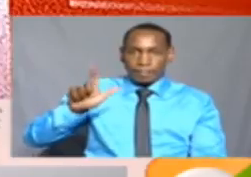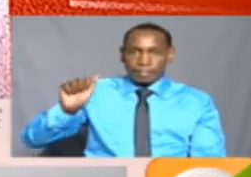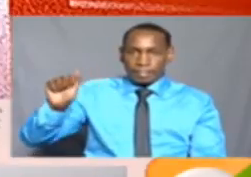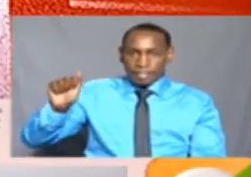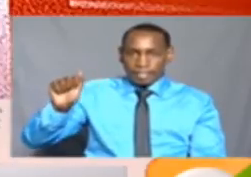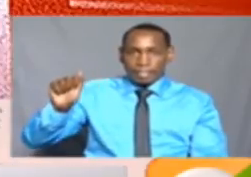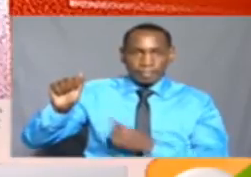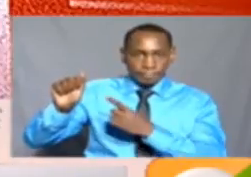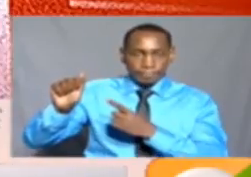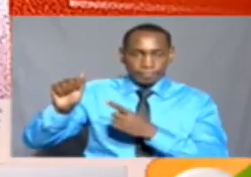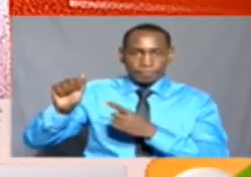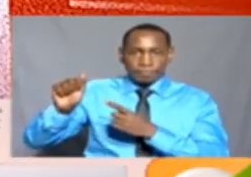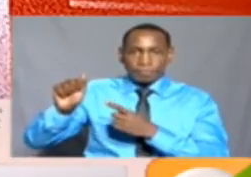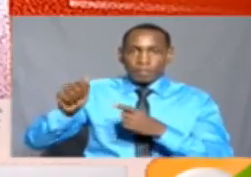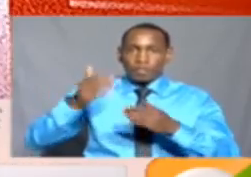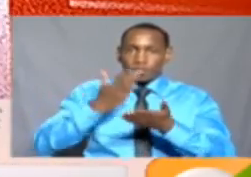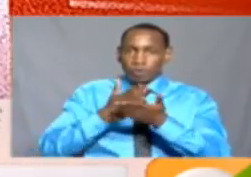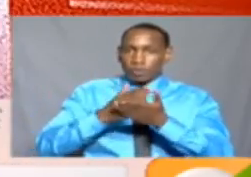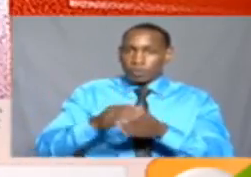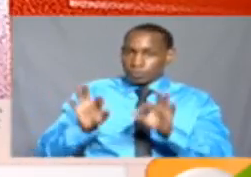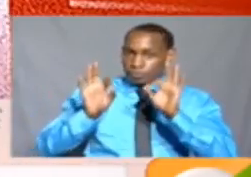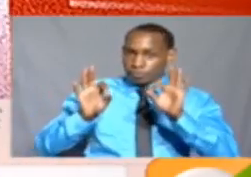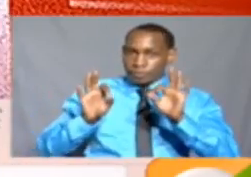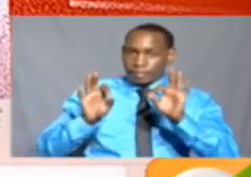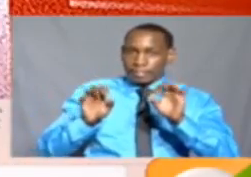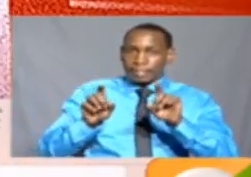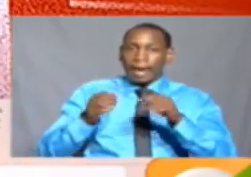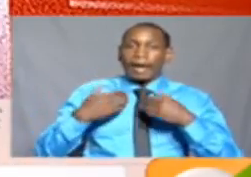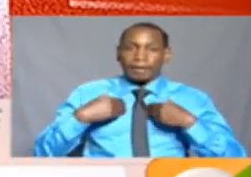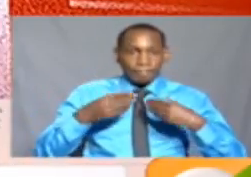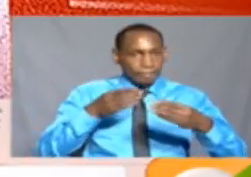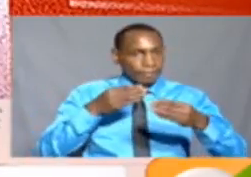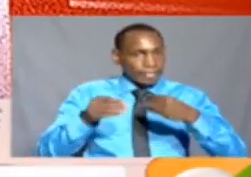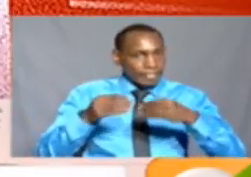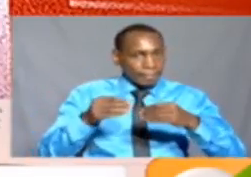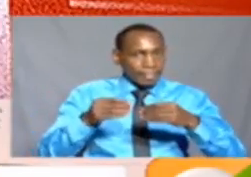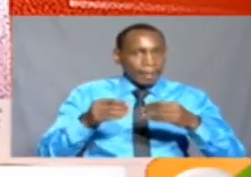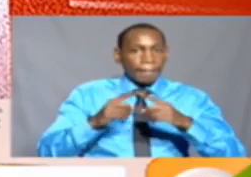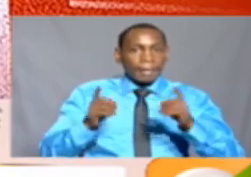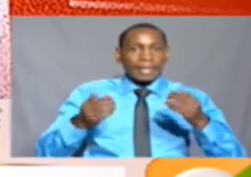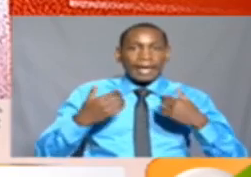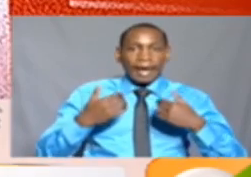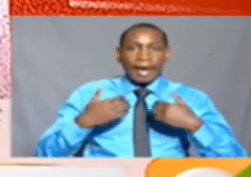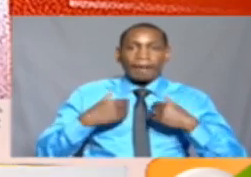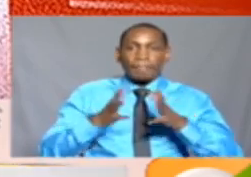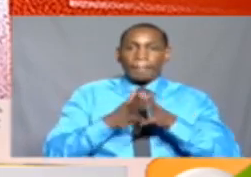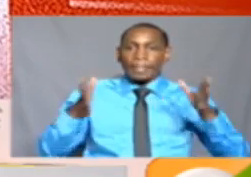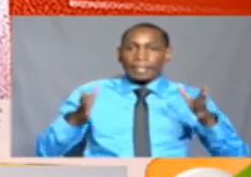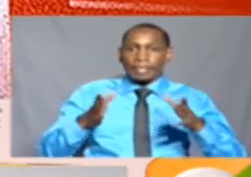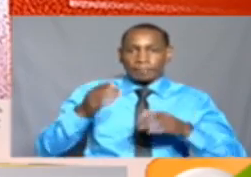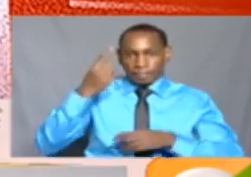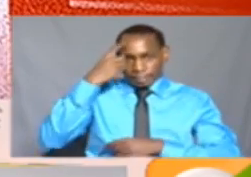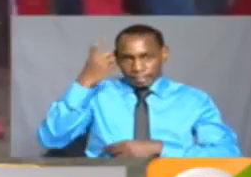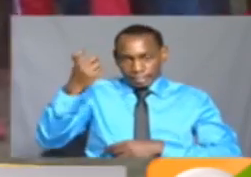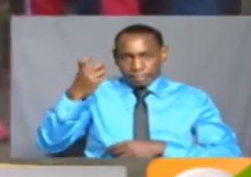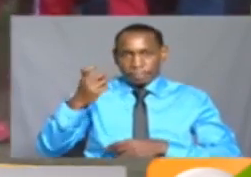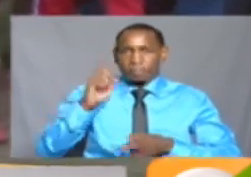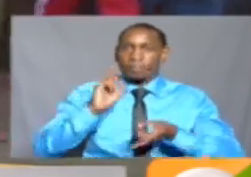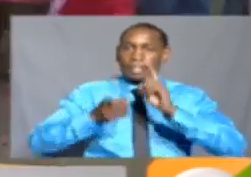is a rising star, and despite her intellectual disability, she has big dreams in athletics.